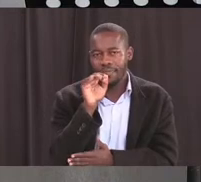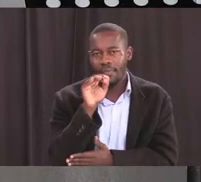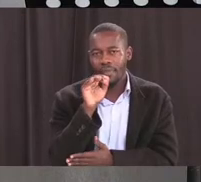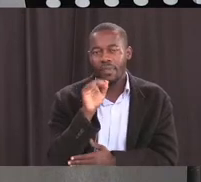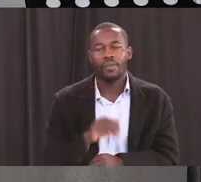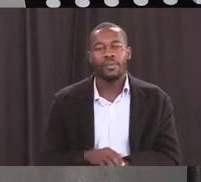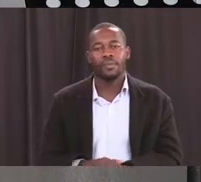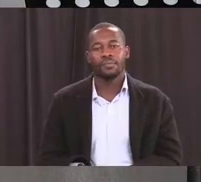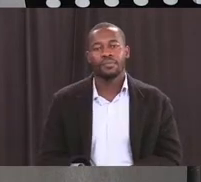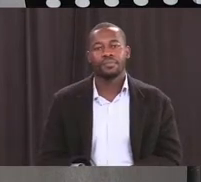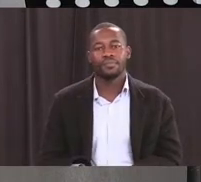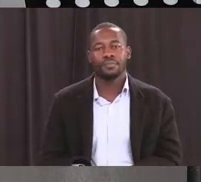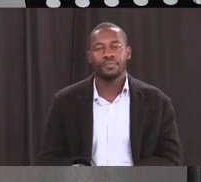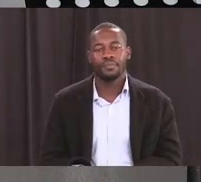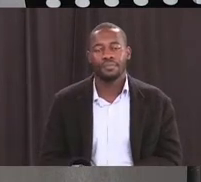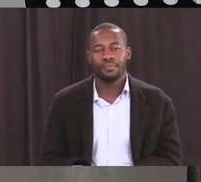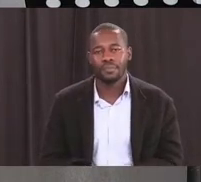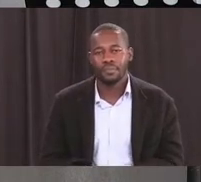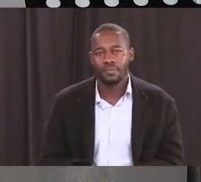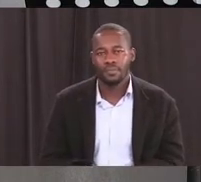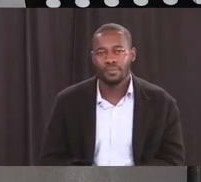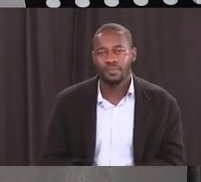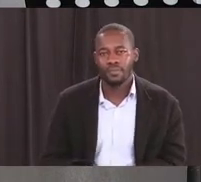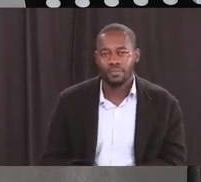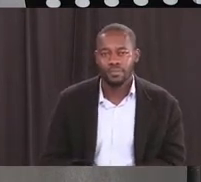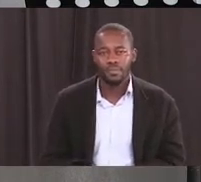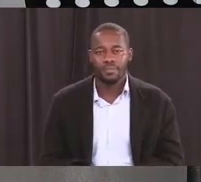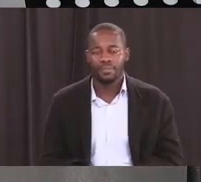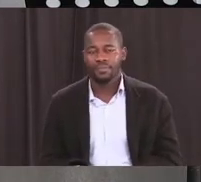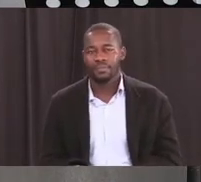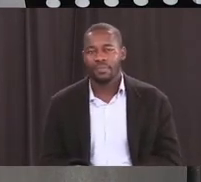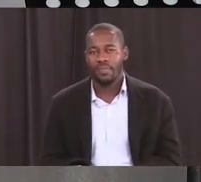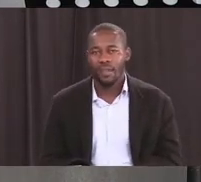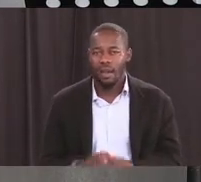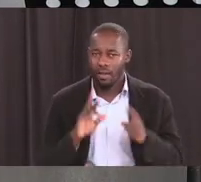silently for us, but it's not something that we're ready to talk about right now.